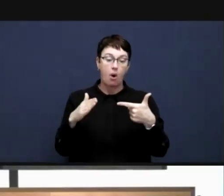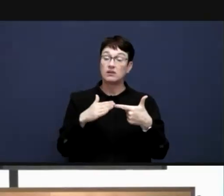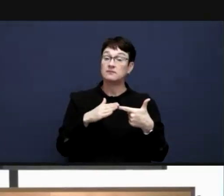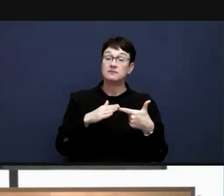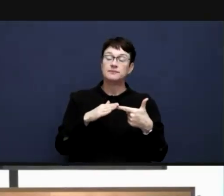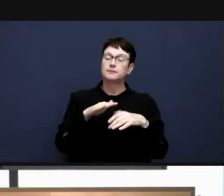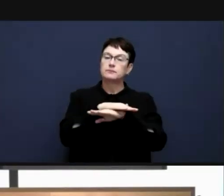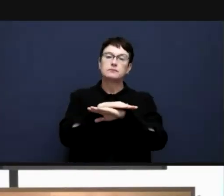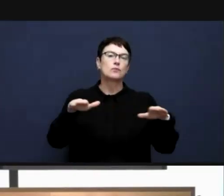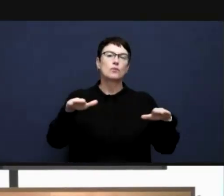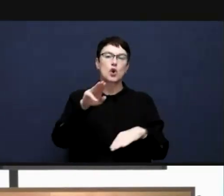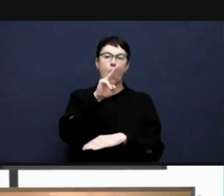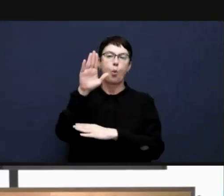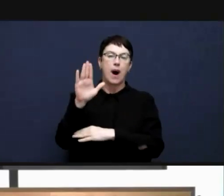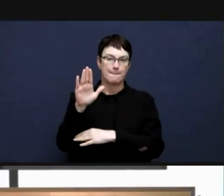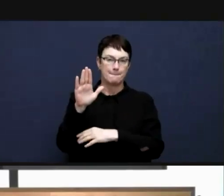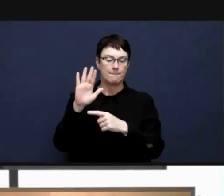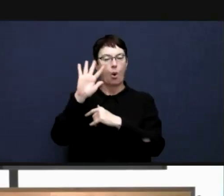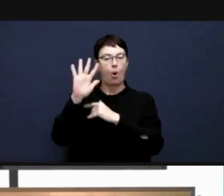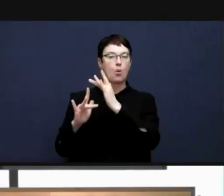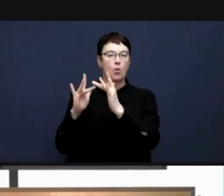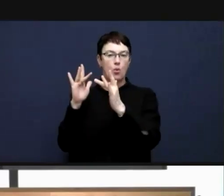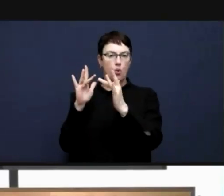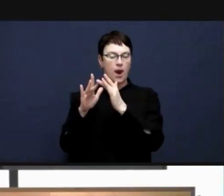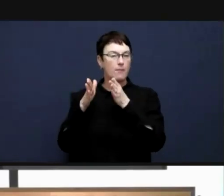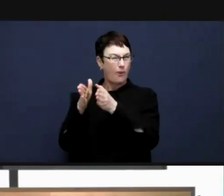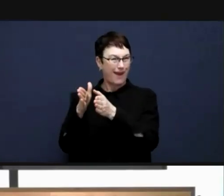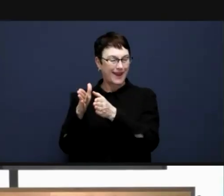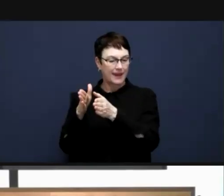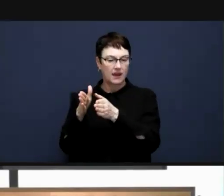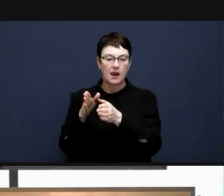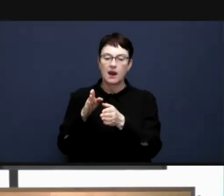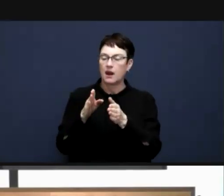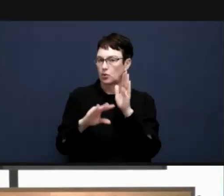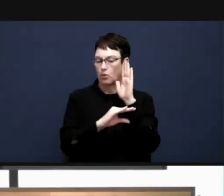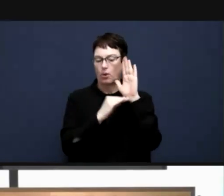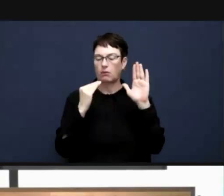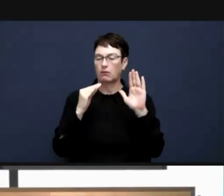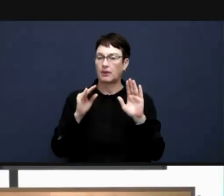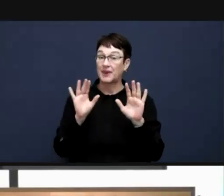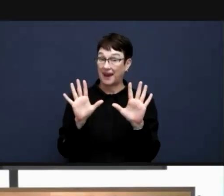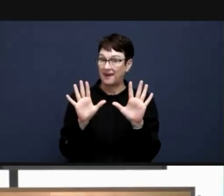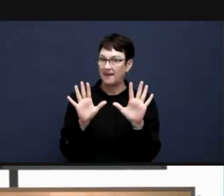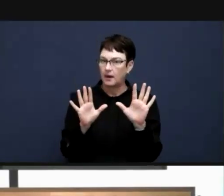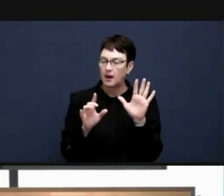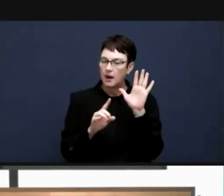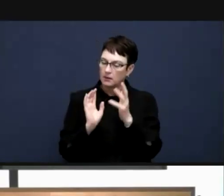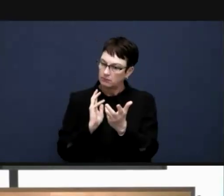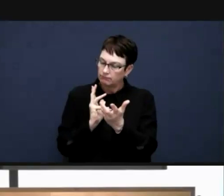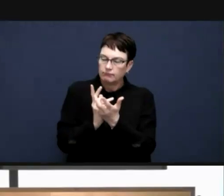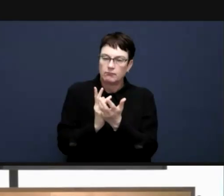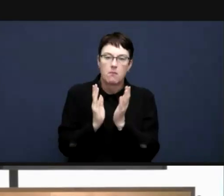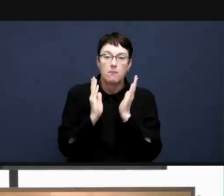if the support service provides a printed information, a printed documentation, they also have to provide it in an accessible electronic